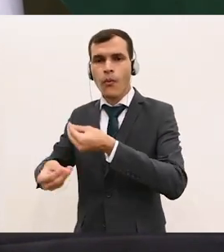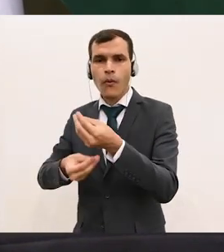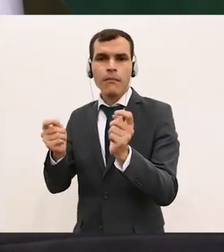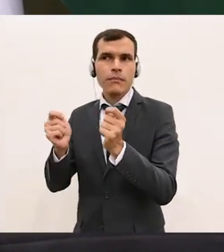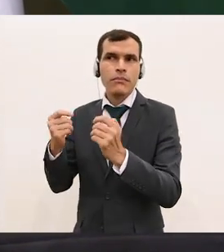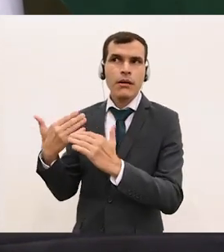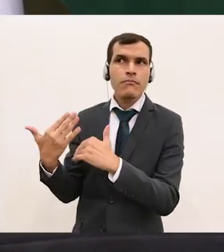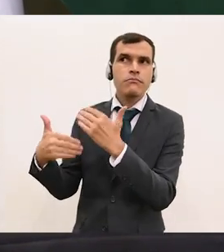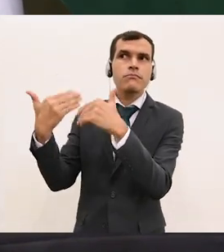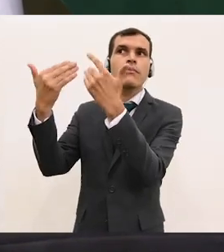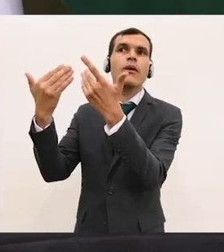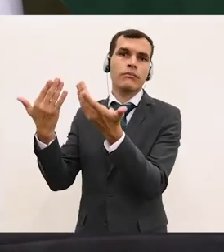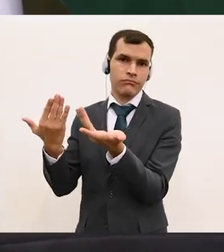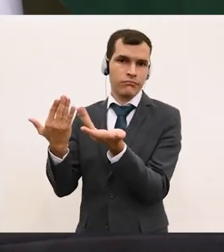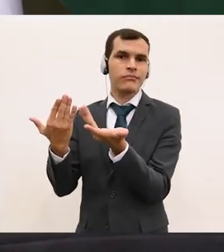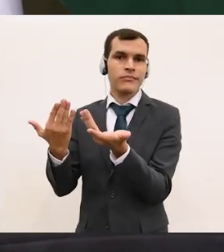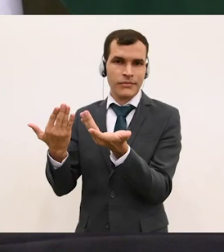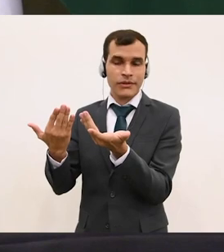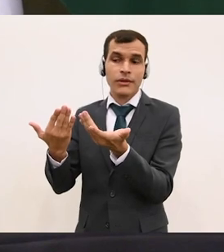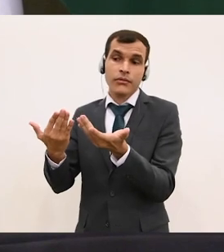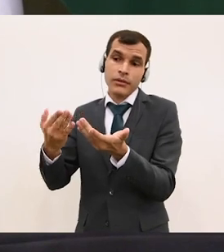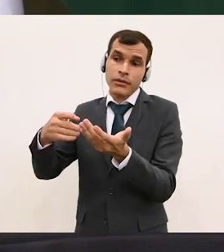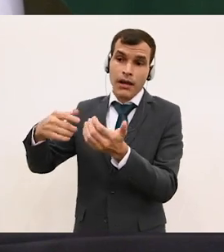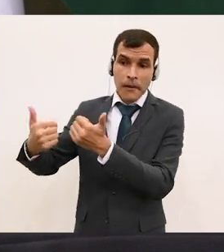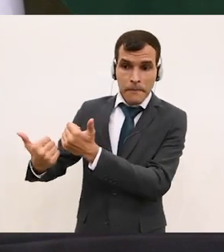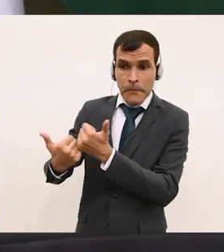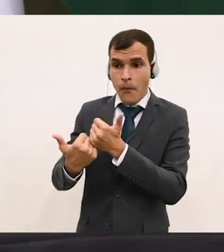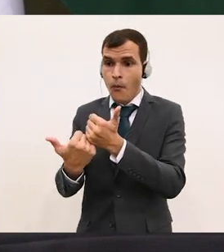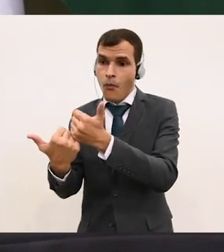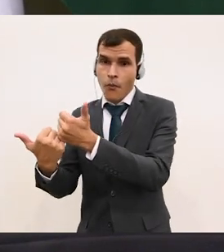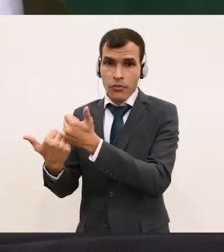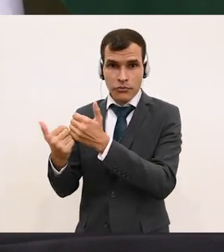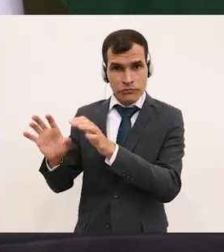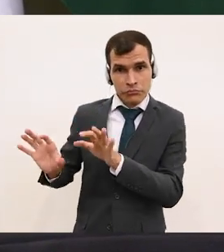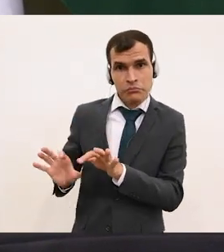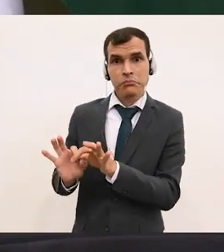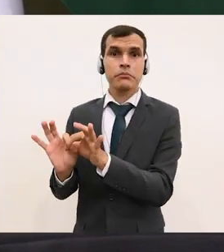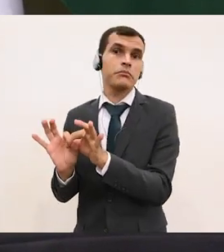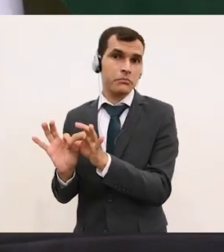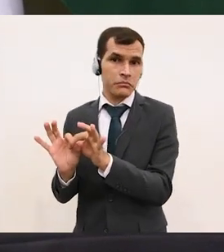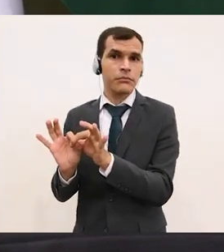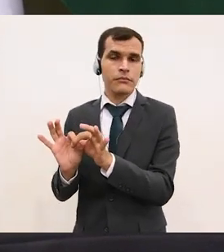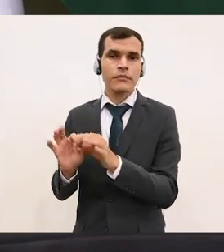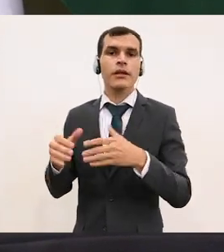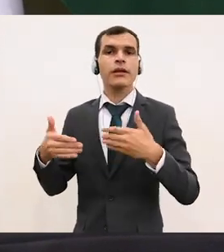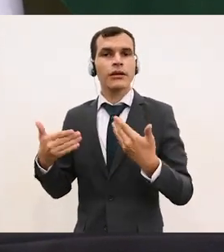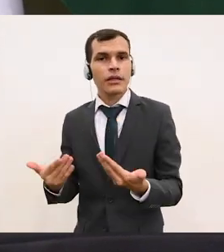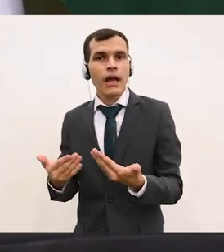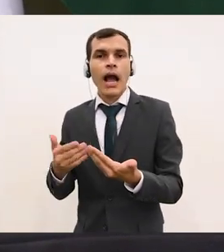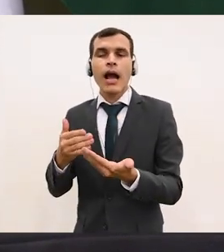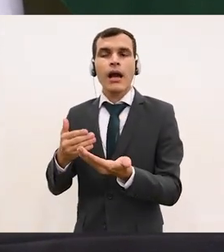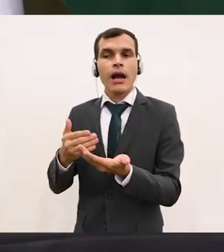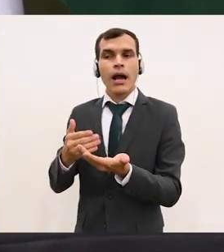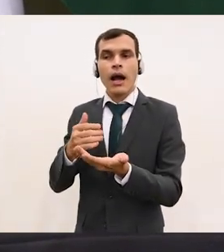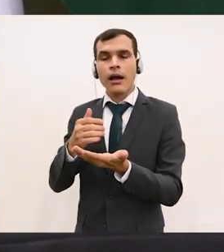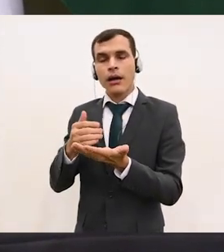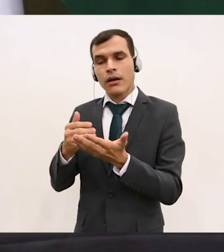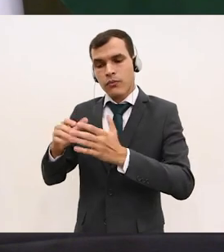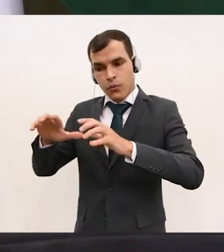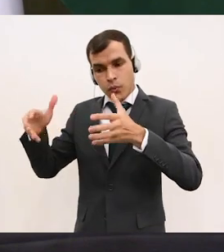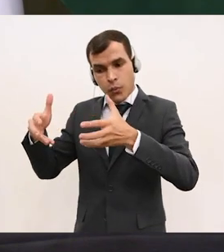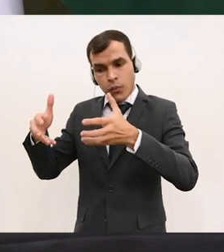support of members. So this is all... We are discussing it. Nothing has happened yet. So I